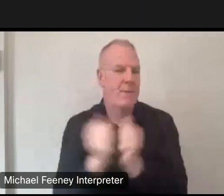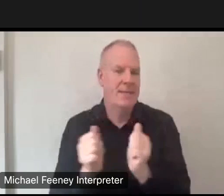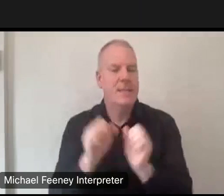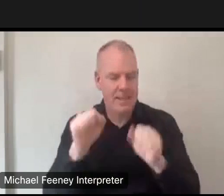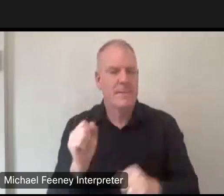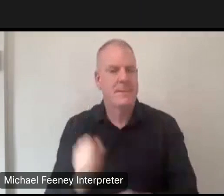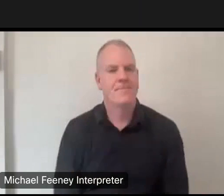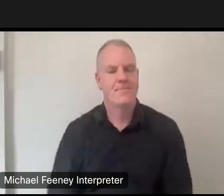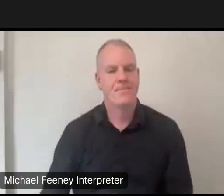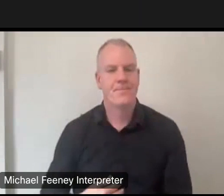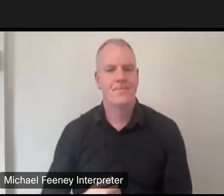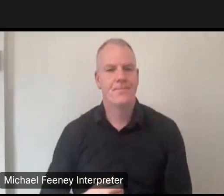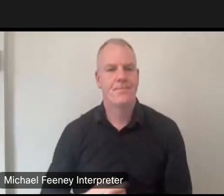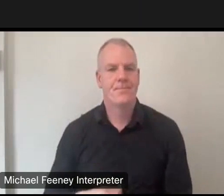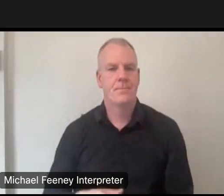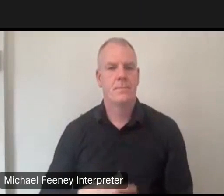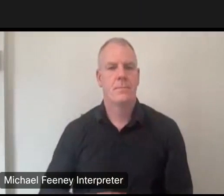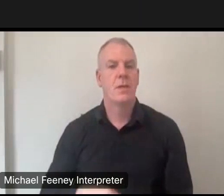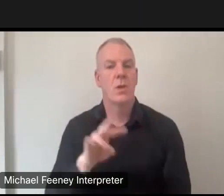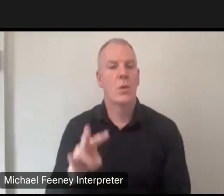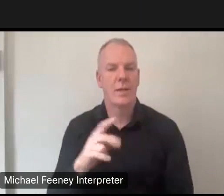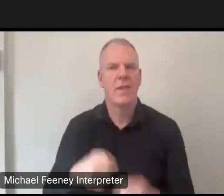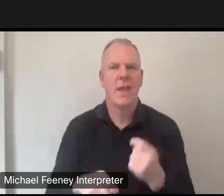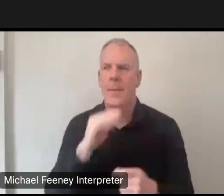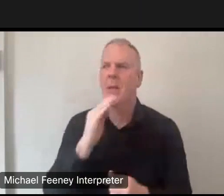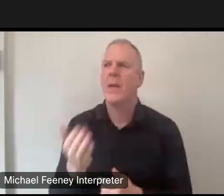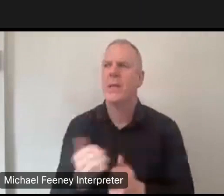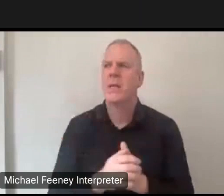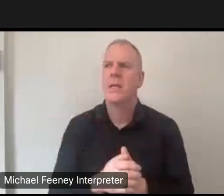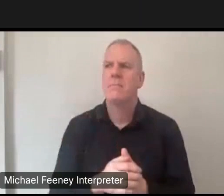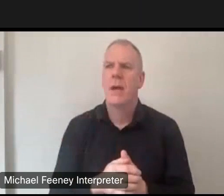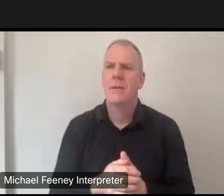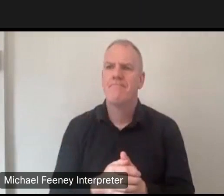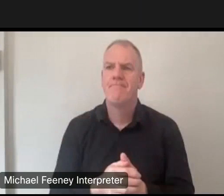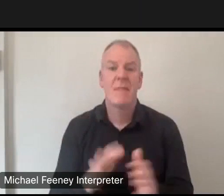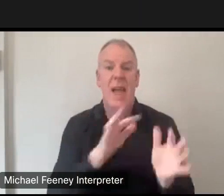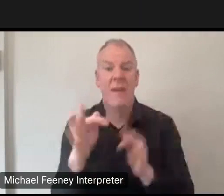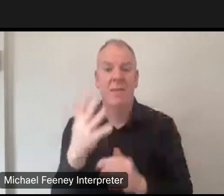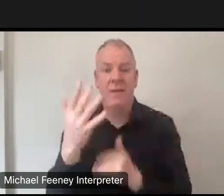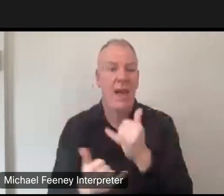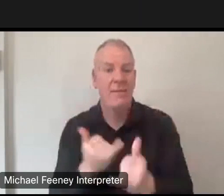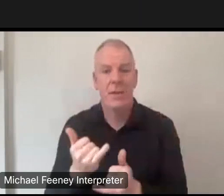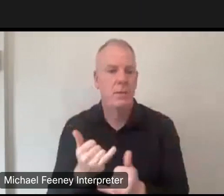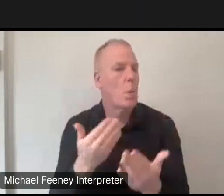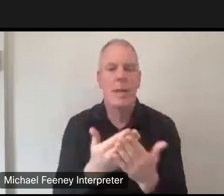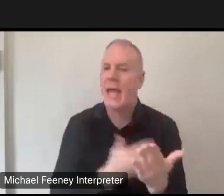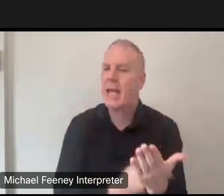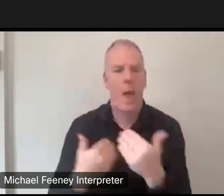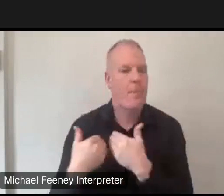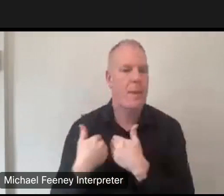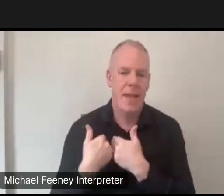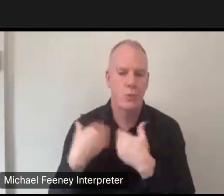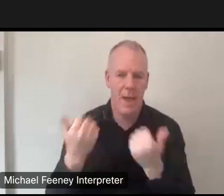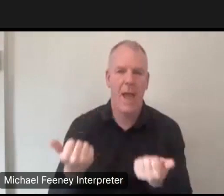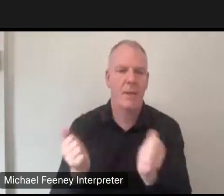Great. So the question that could arise there, Kelly, is well, if something came up past the 5 years, there wouldn't be a legal obligation, but